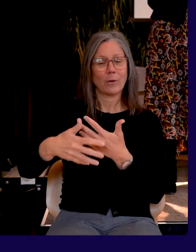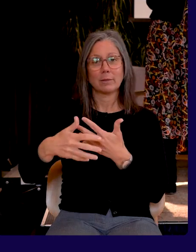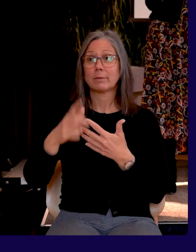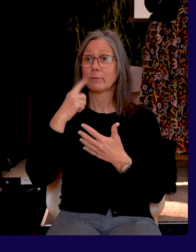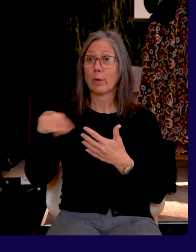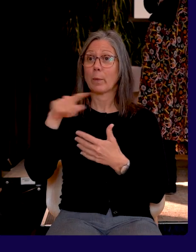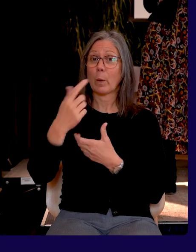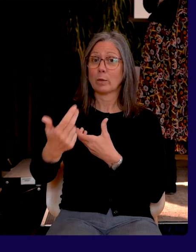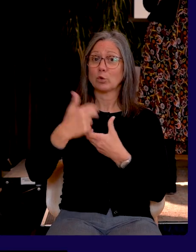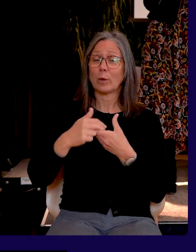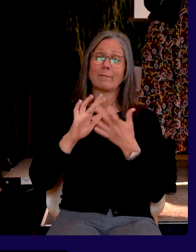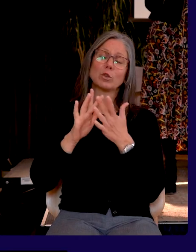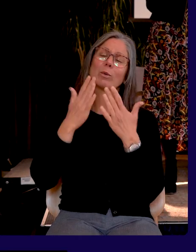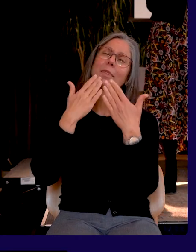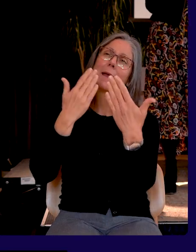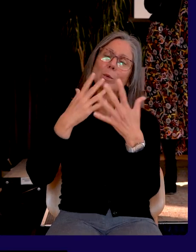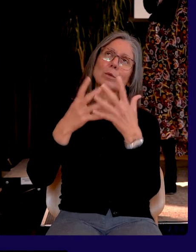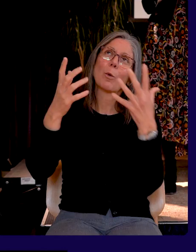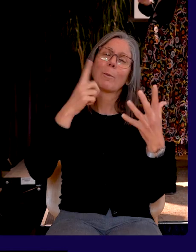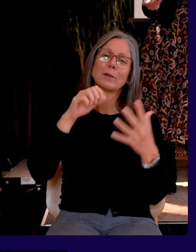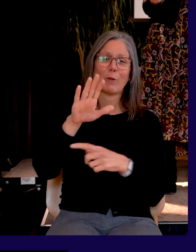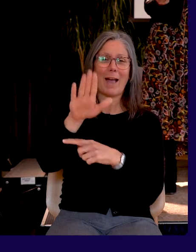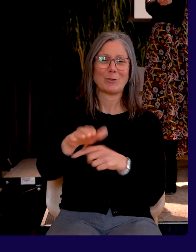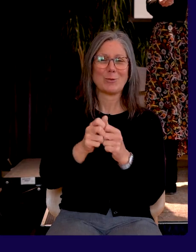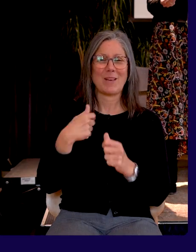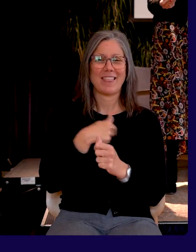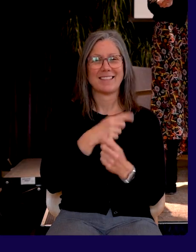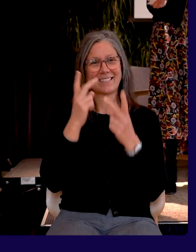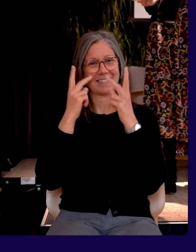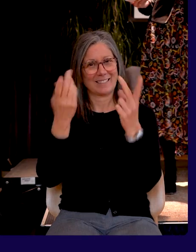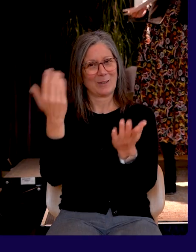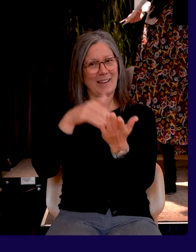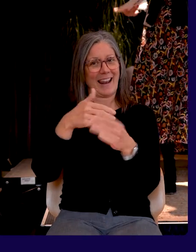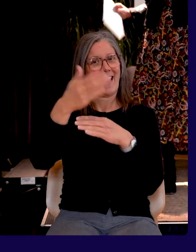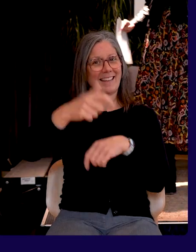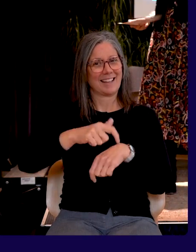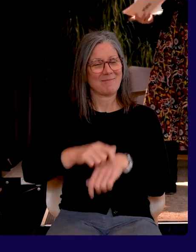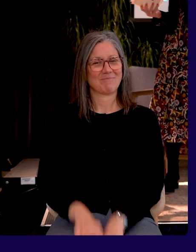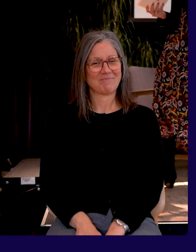And to those joining us virtually, thank you so much for spending your afternoon with us. We will see you all next time.